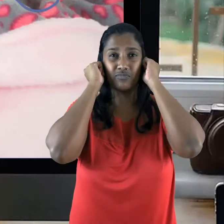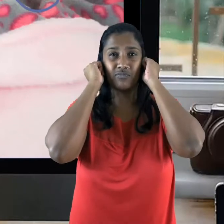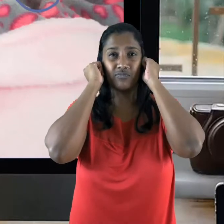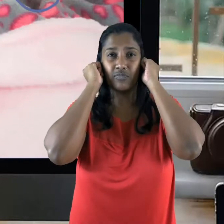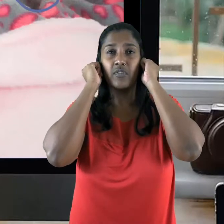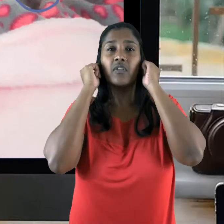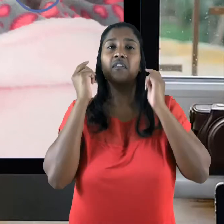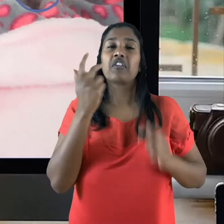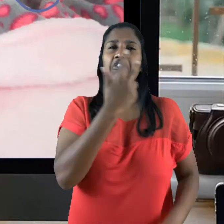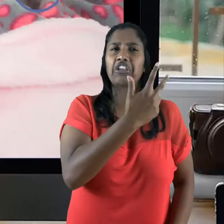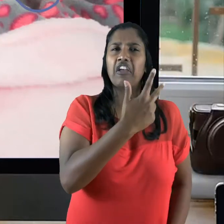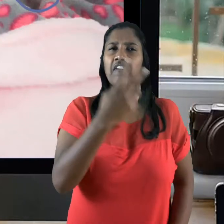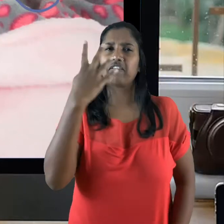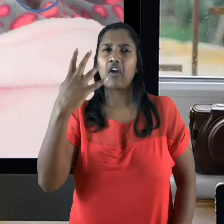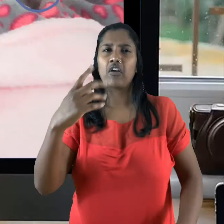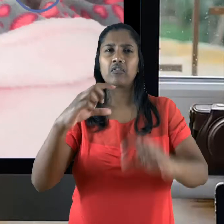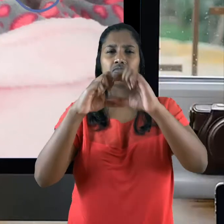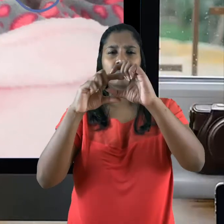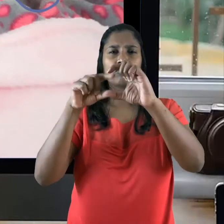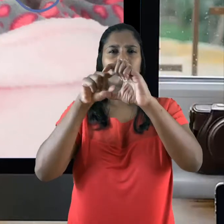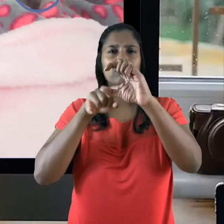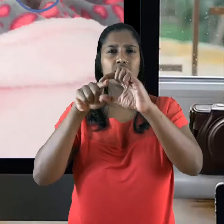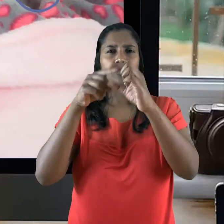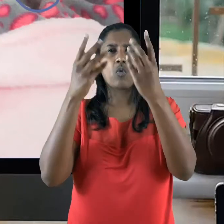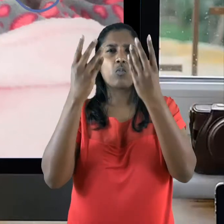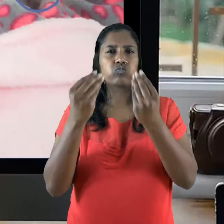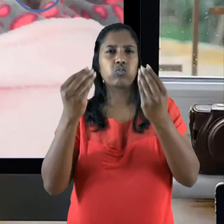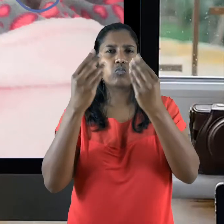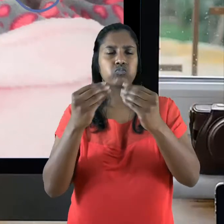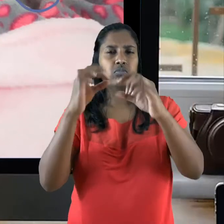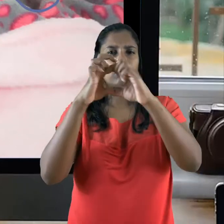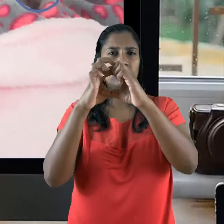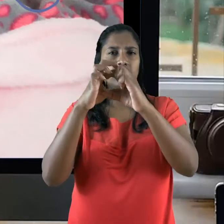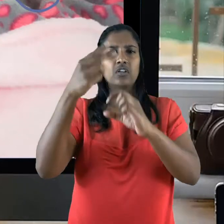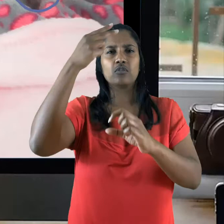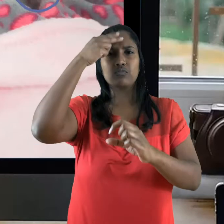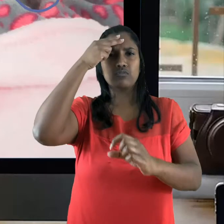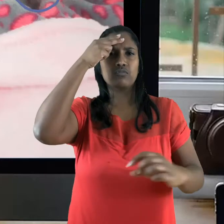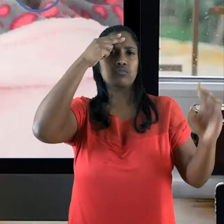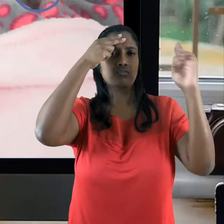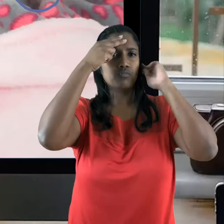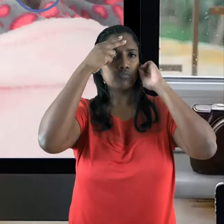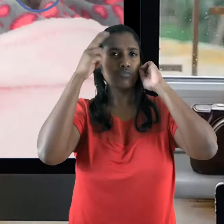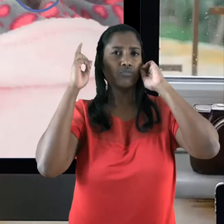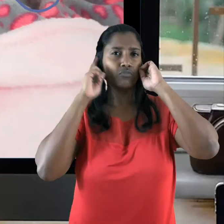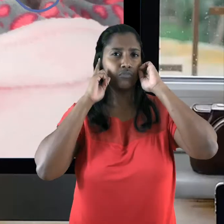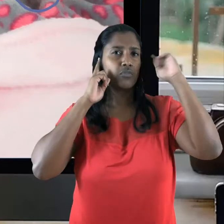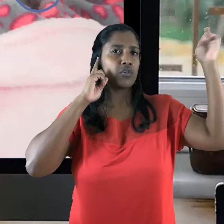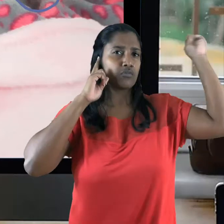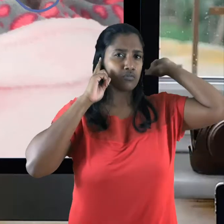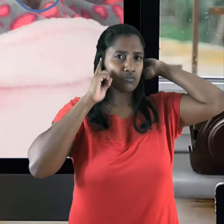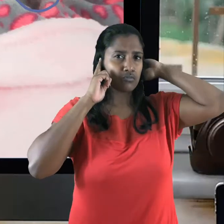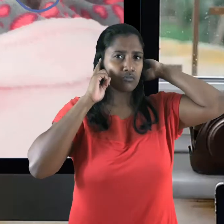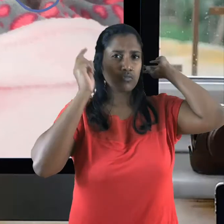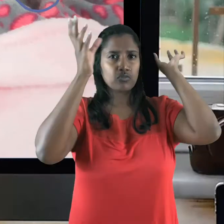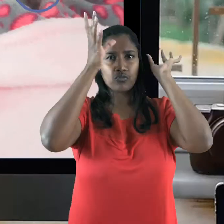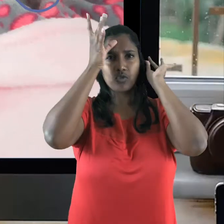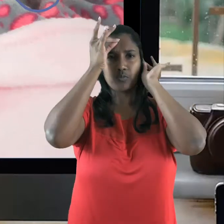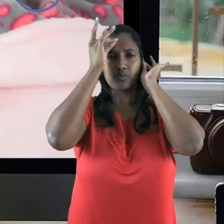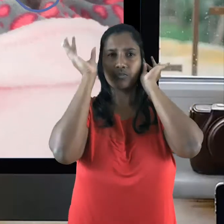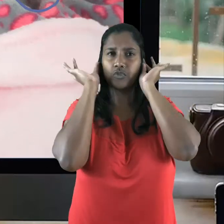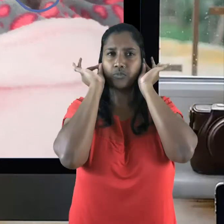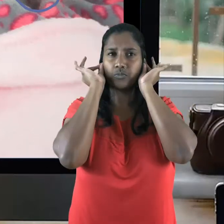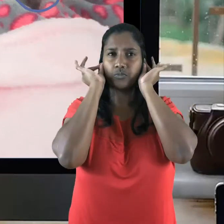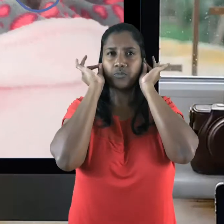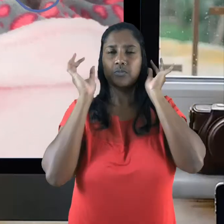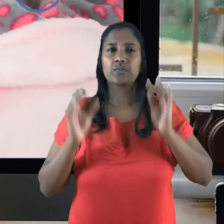3 or 4 sensors connected to a computer that are like soft little stickers, placed on the sleeping baby, usually 1 on the forehead, 1